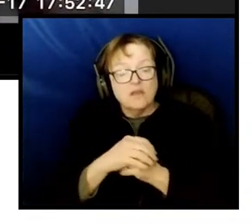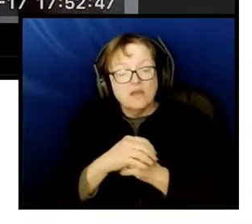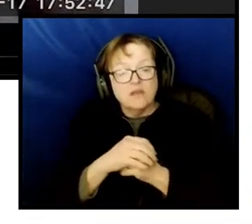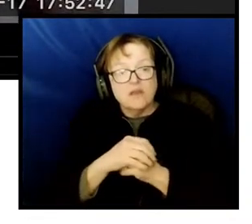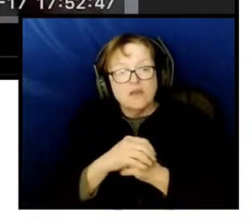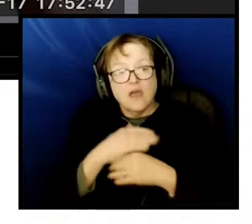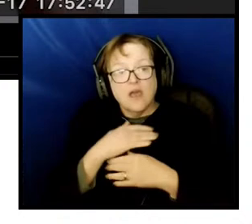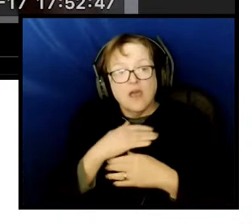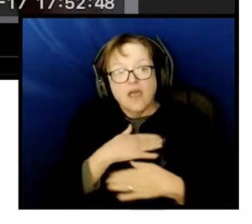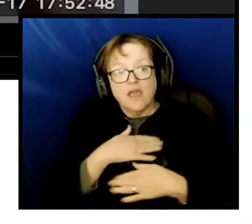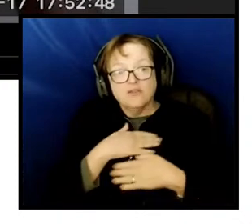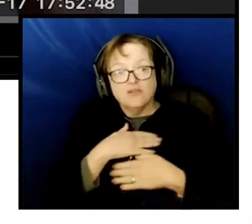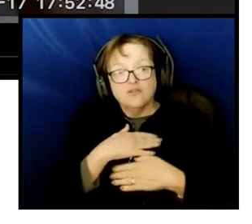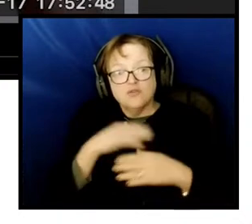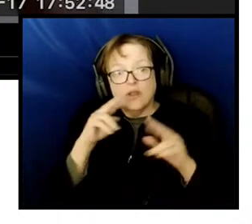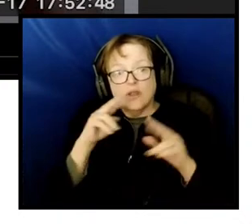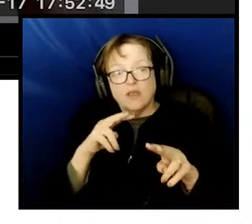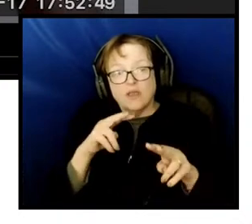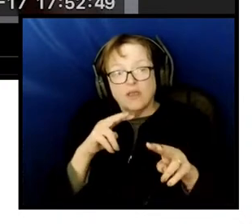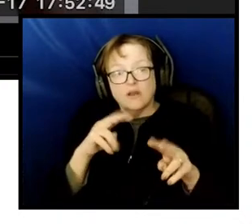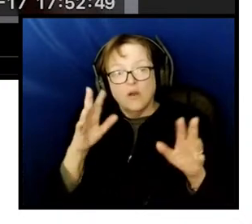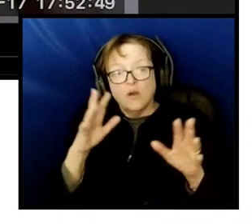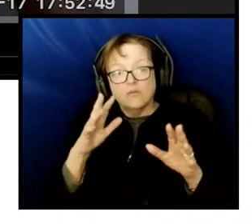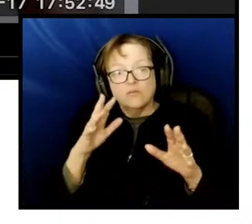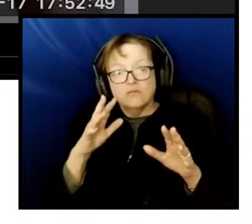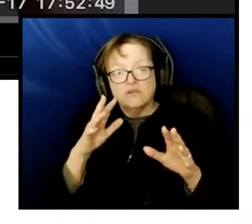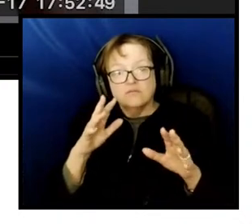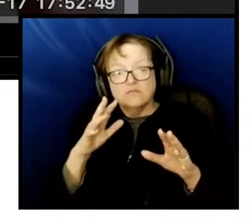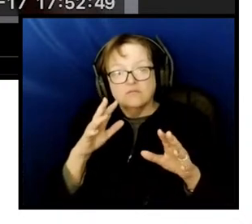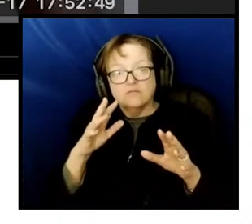looking at is a really beautiful dream herb.